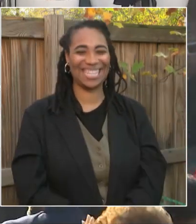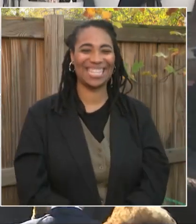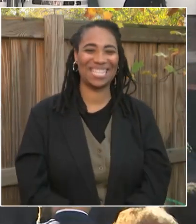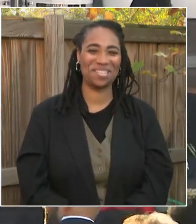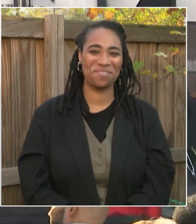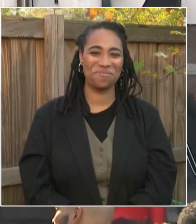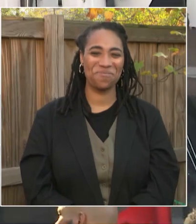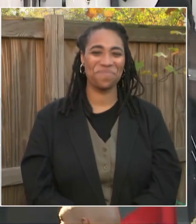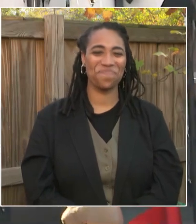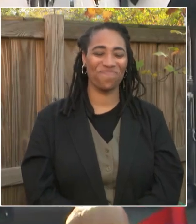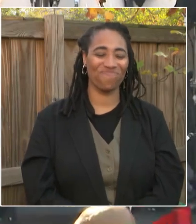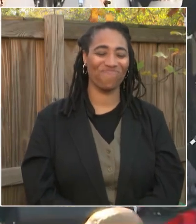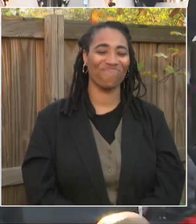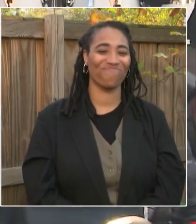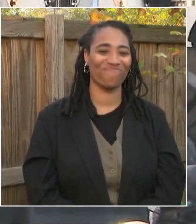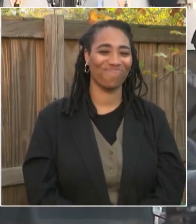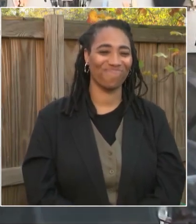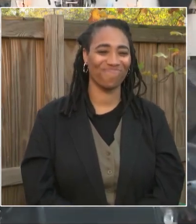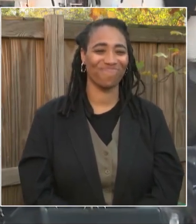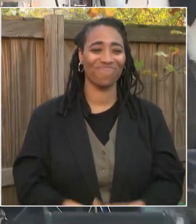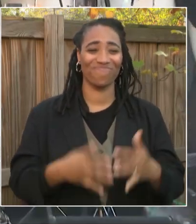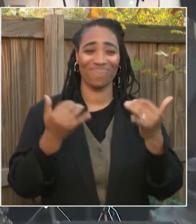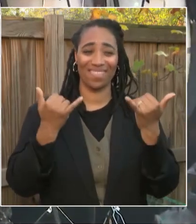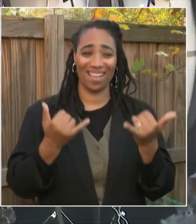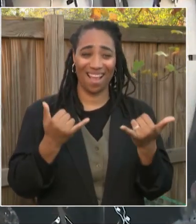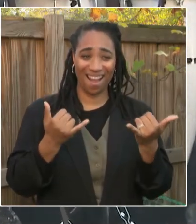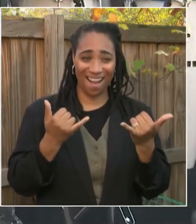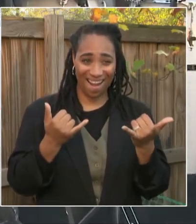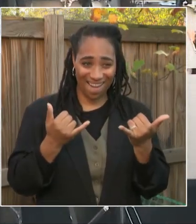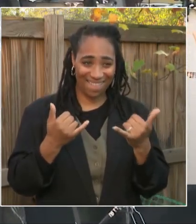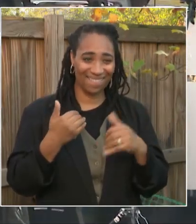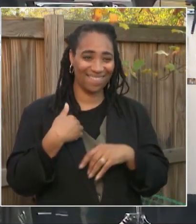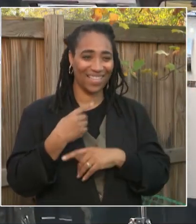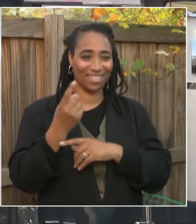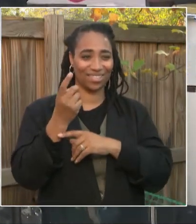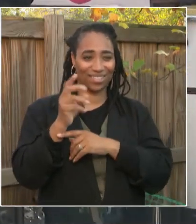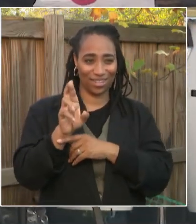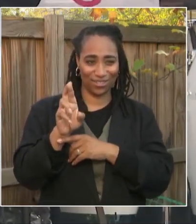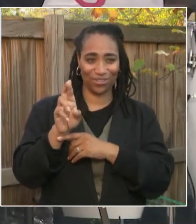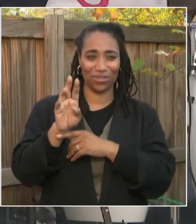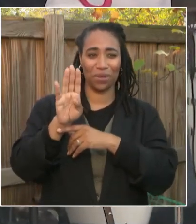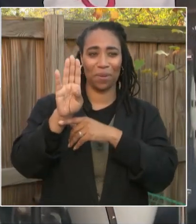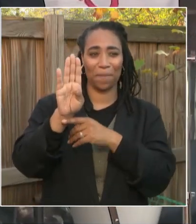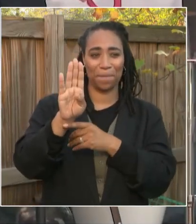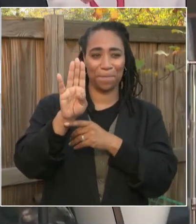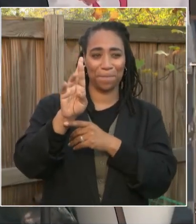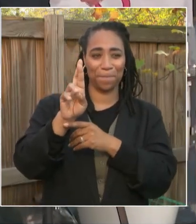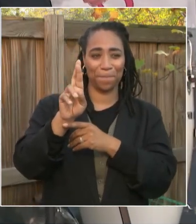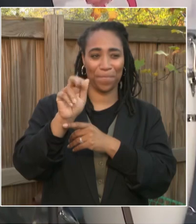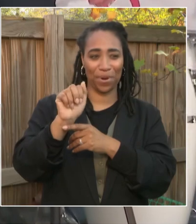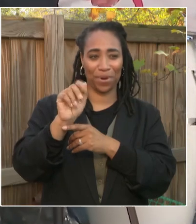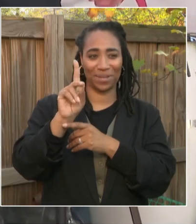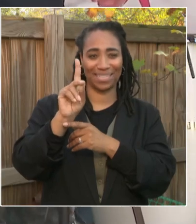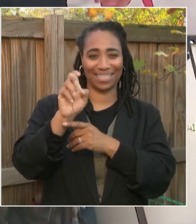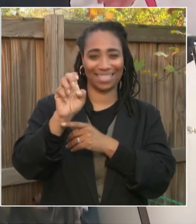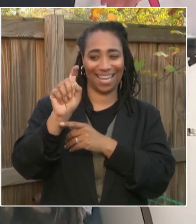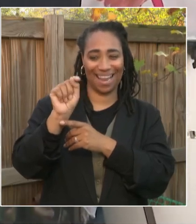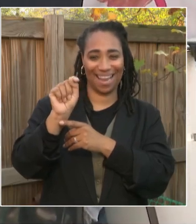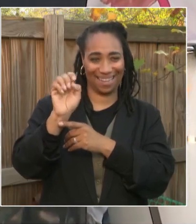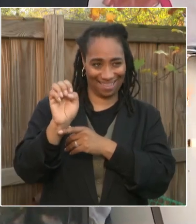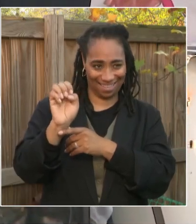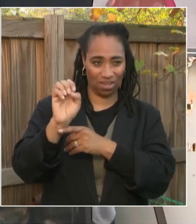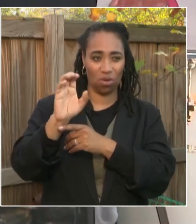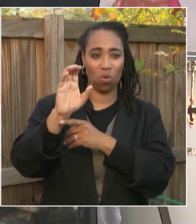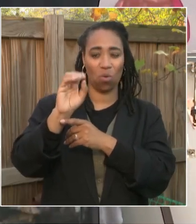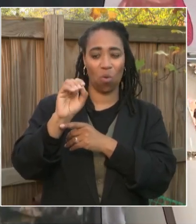And now we have coming before us Dr. Vedette Coleman Robinson. She is the president and CEO of the Association of